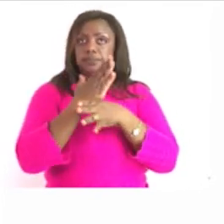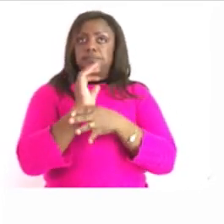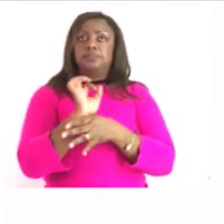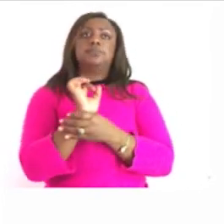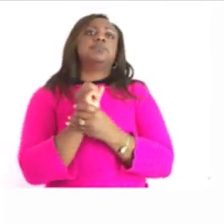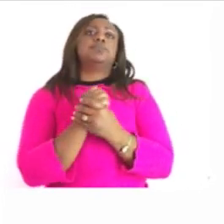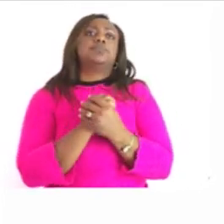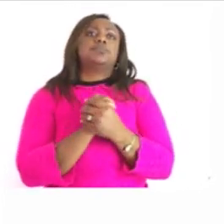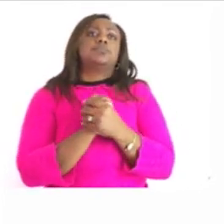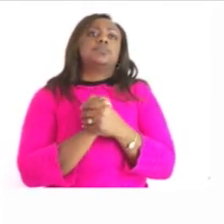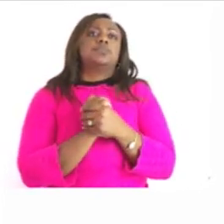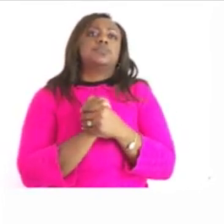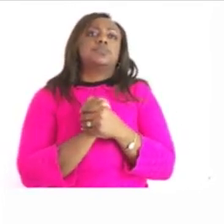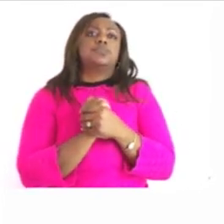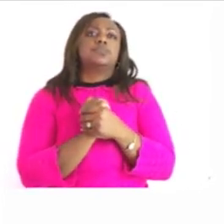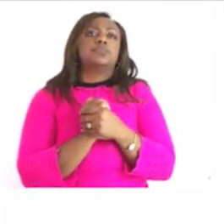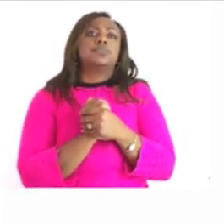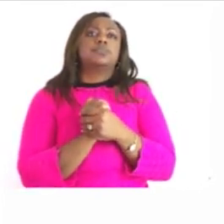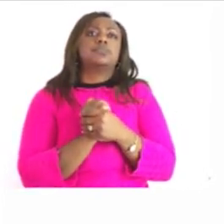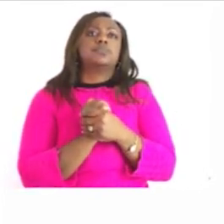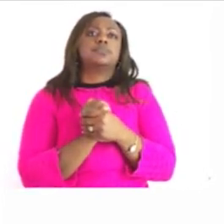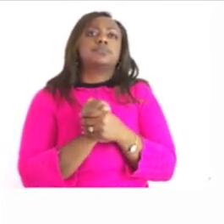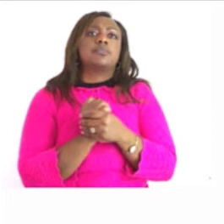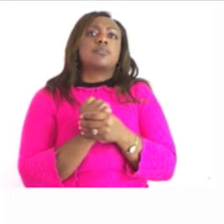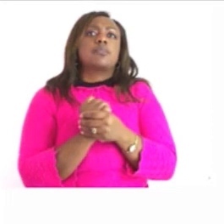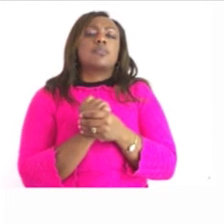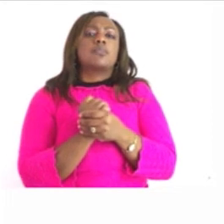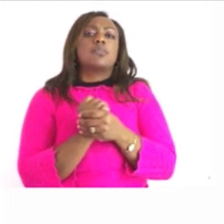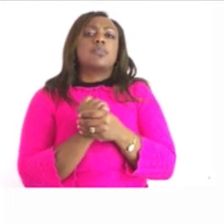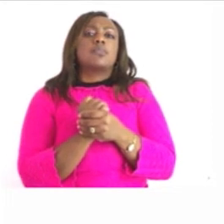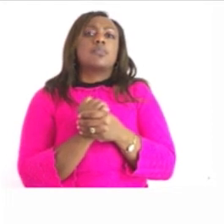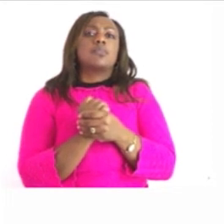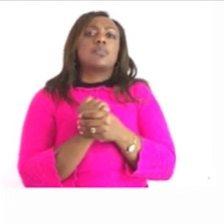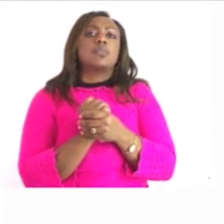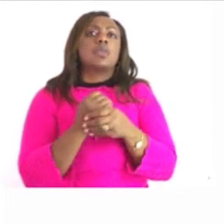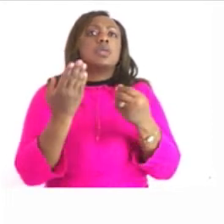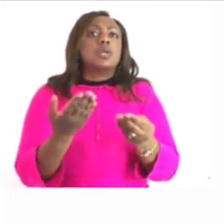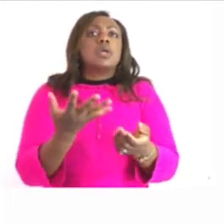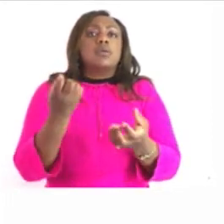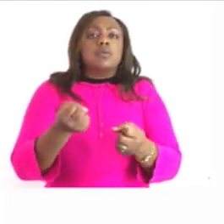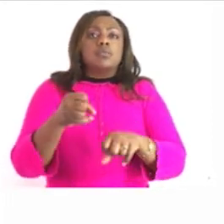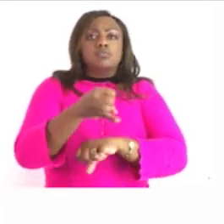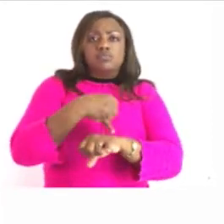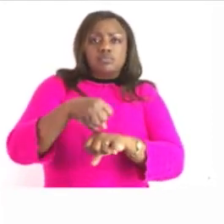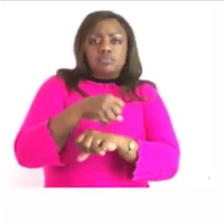our lungs. Okay? That's why you realize that if you go to places that are scenty or places that are dusty,